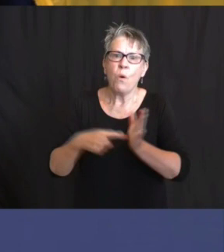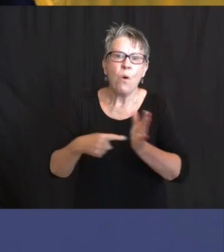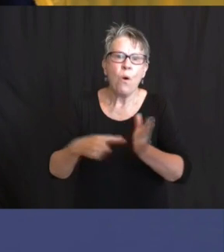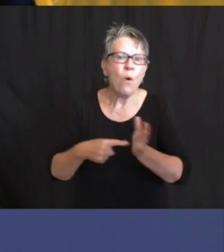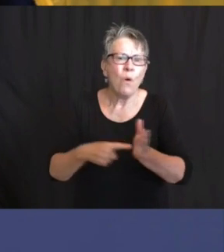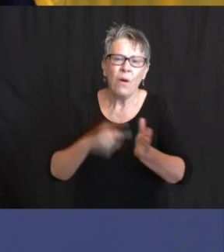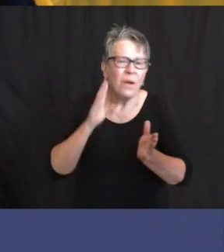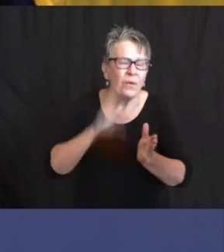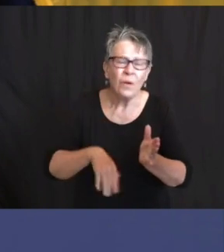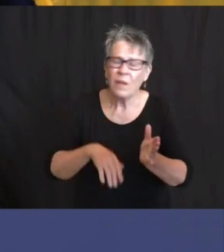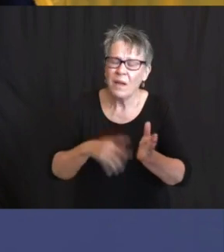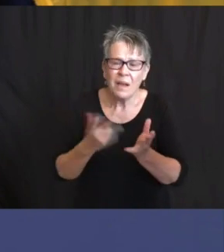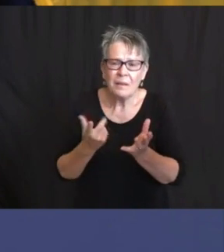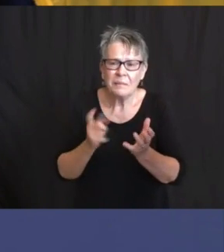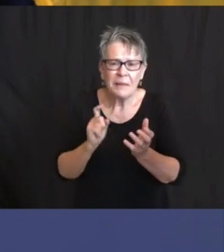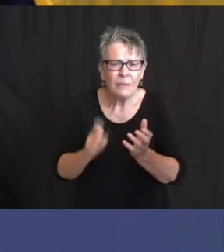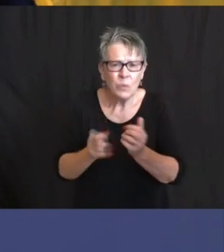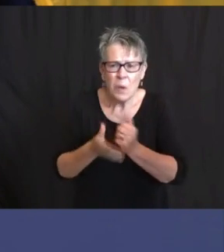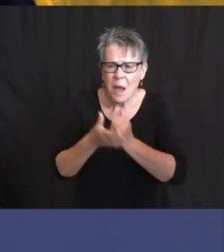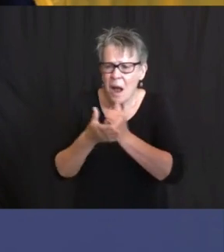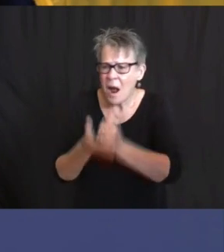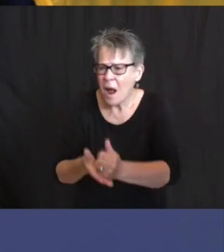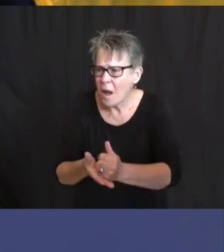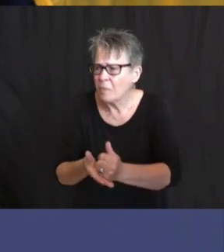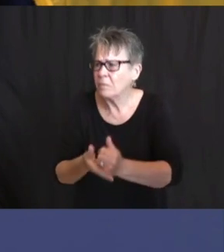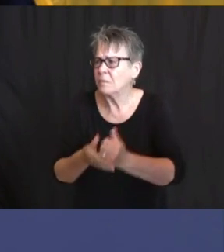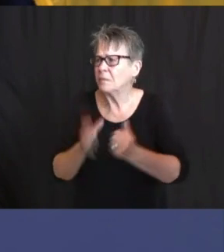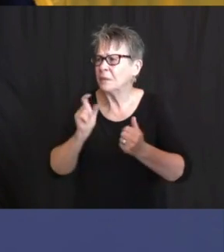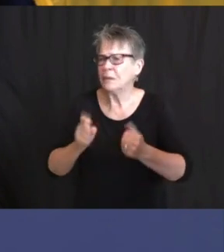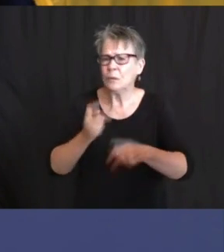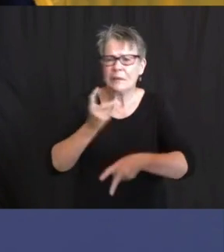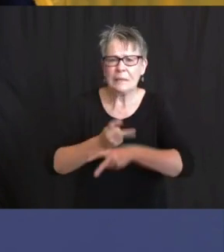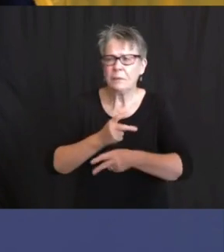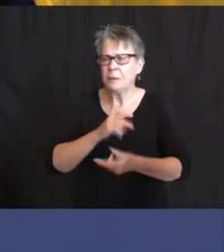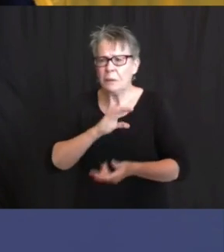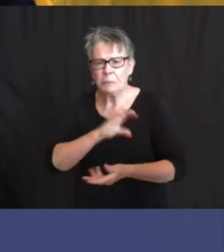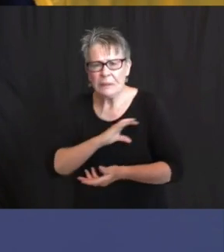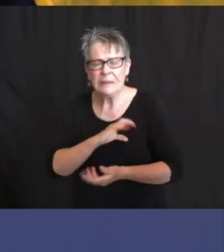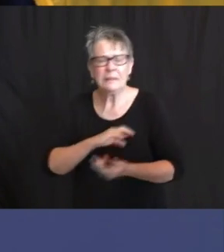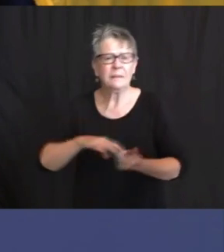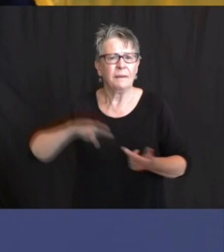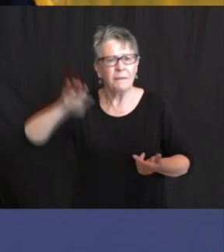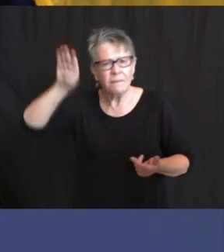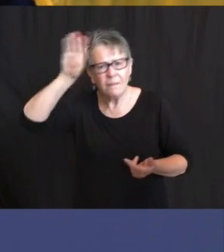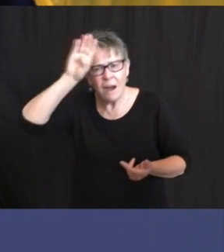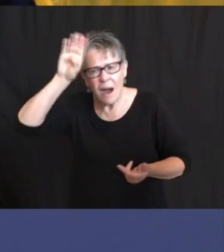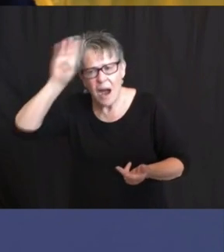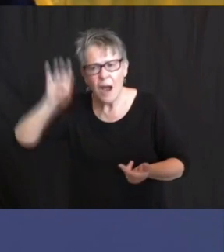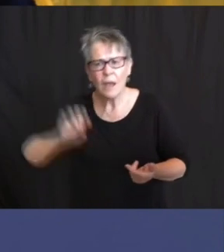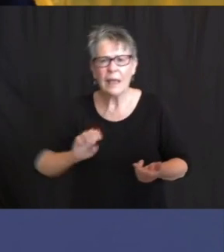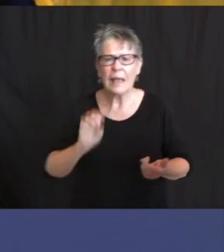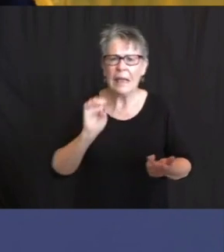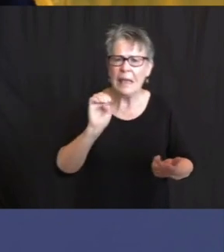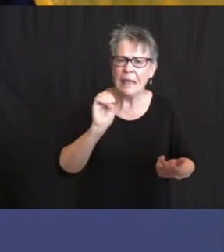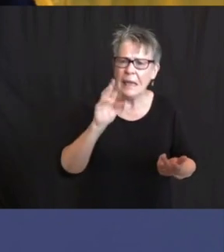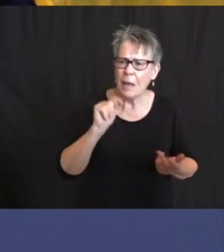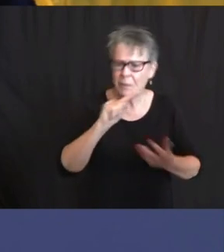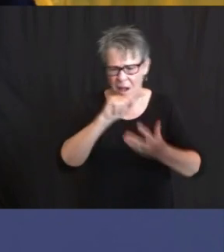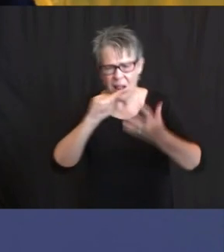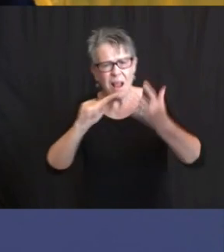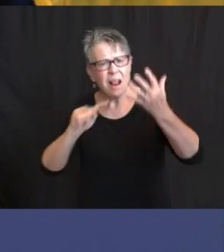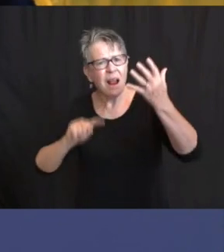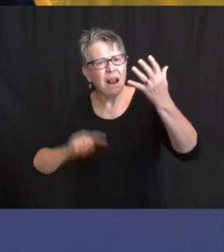keep firefighters, police, EMS, healthcare workers educated, employed at the point of attack at the very moment in